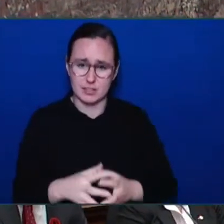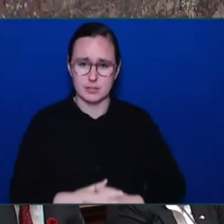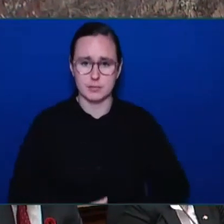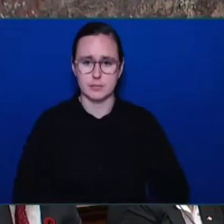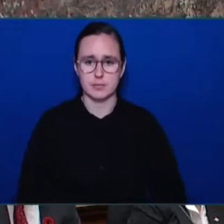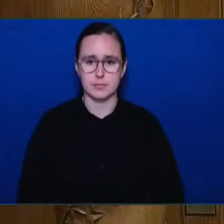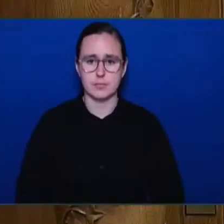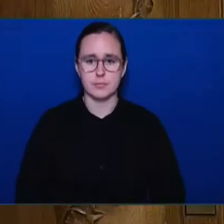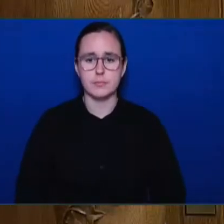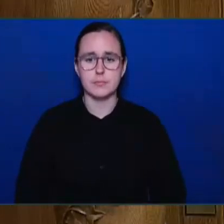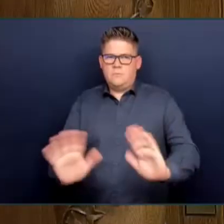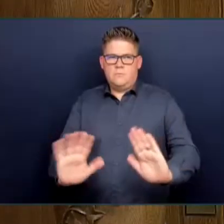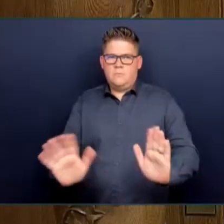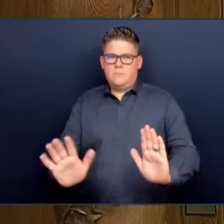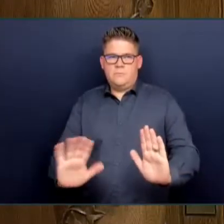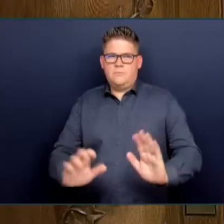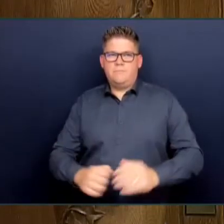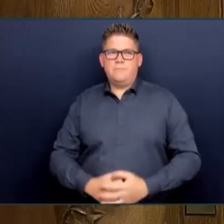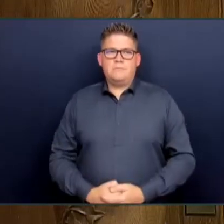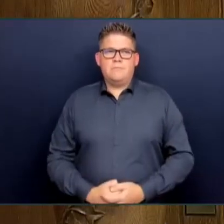The bell ends the question period. Madam Clerk. bit feature of network, and you.